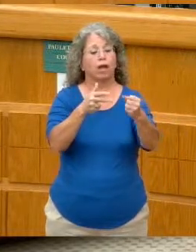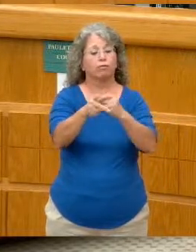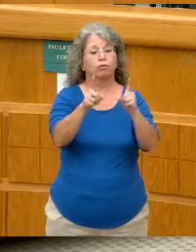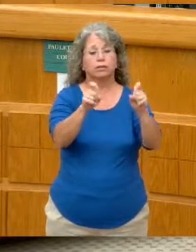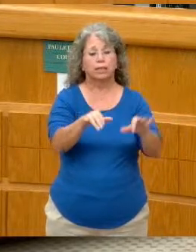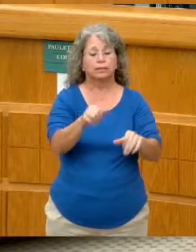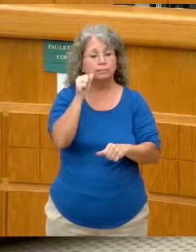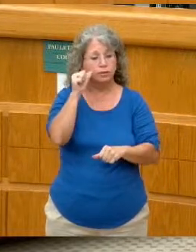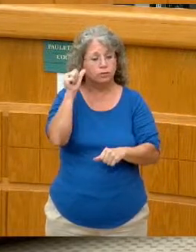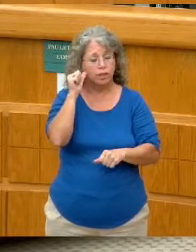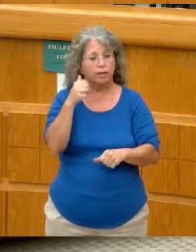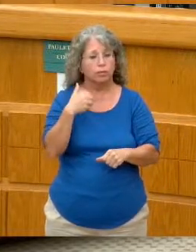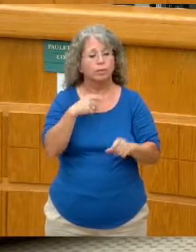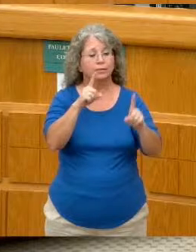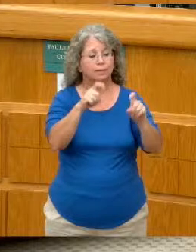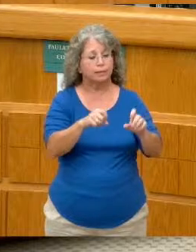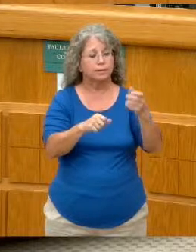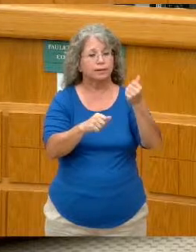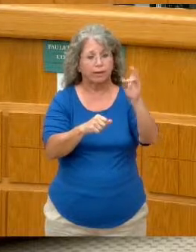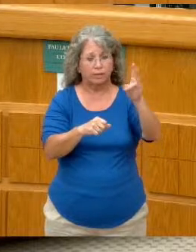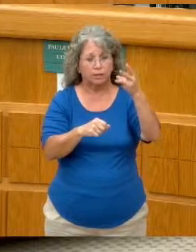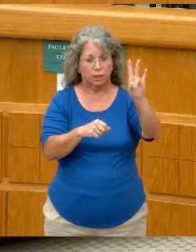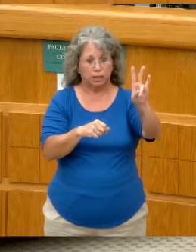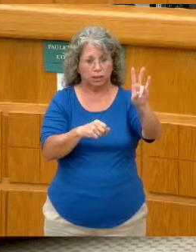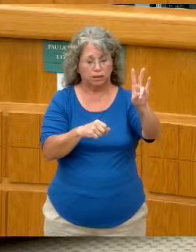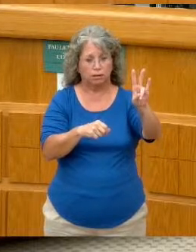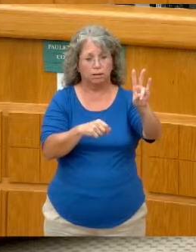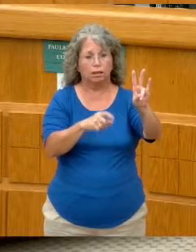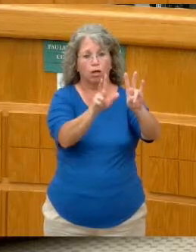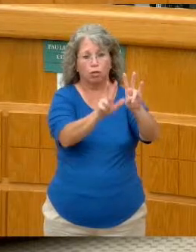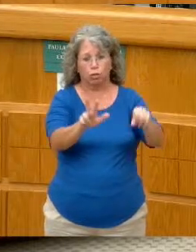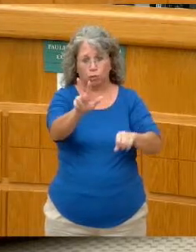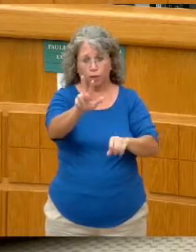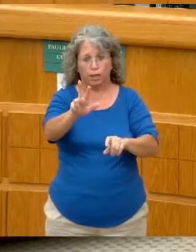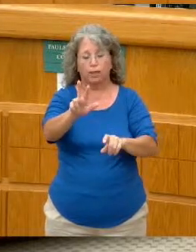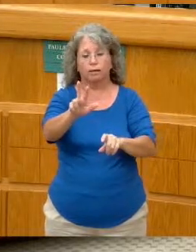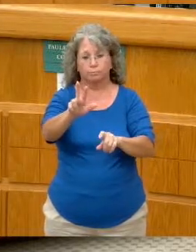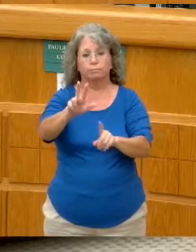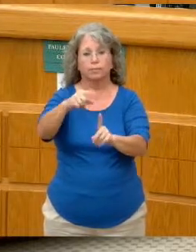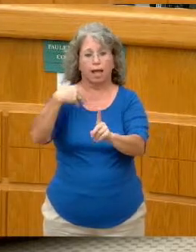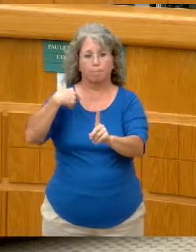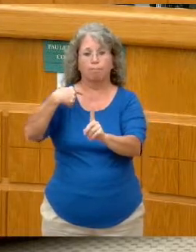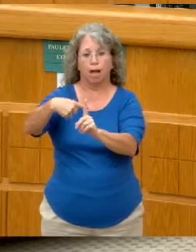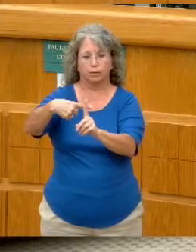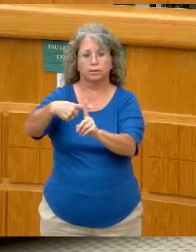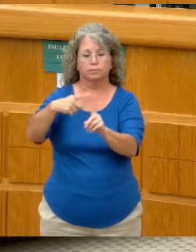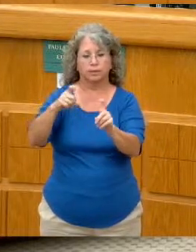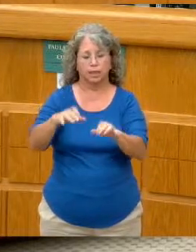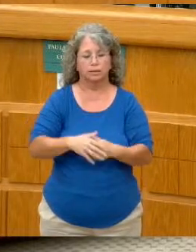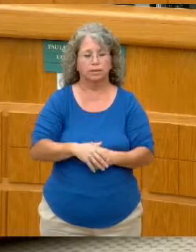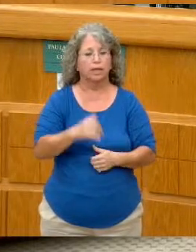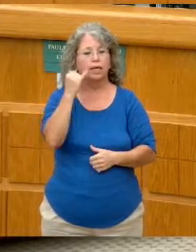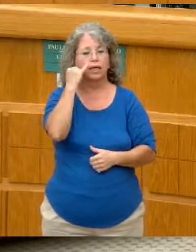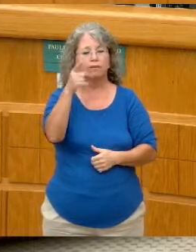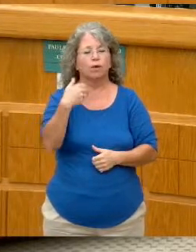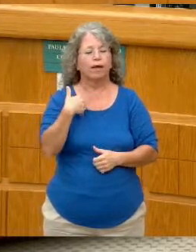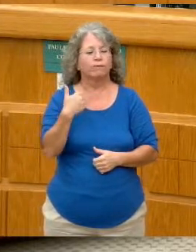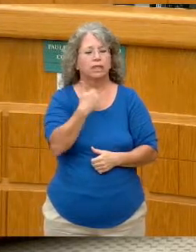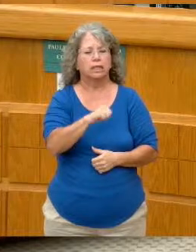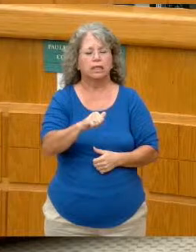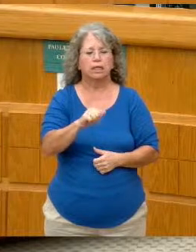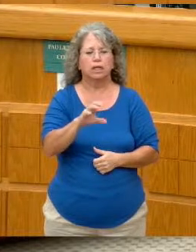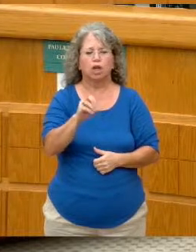tested. Of those 17, 3 tested positive. If you are having COVID-19 symptoms, please call